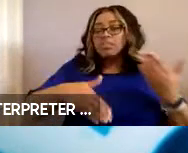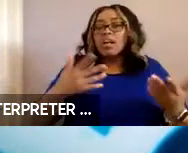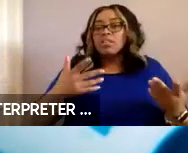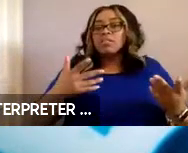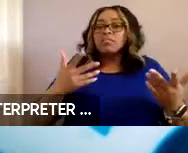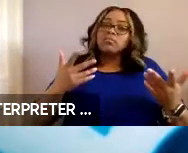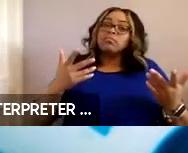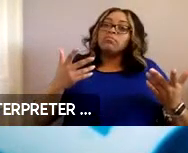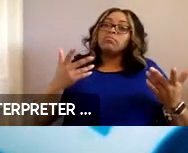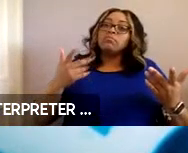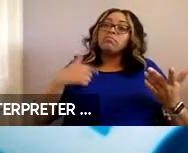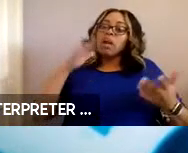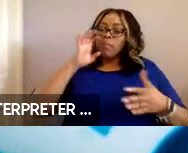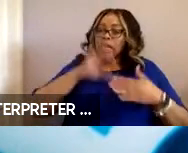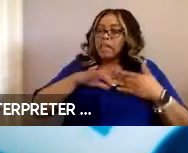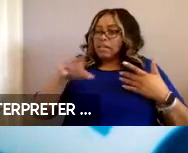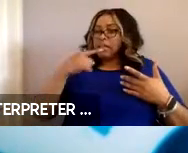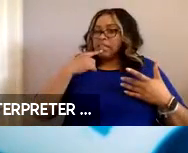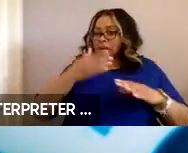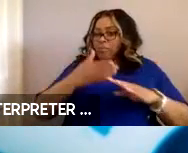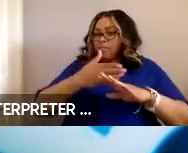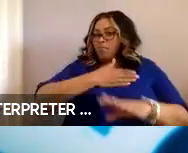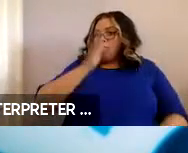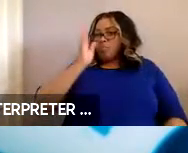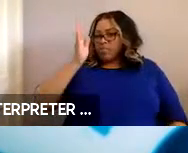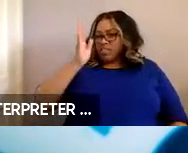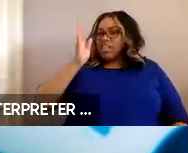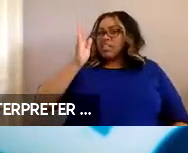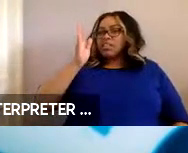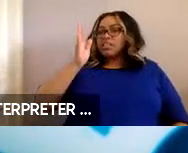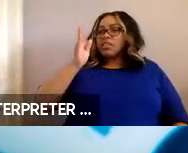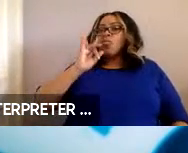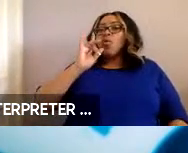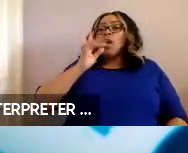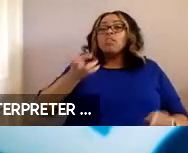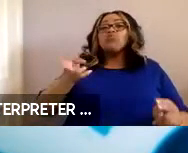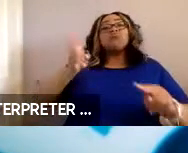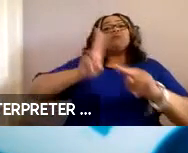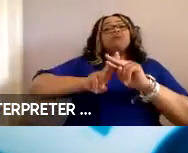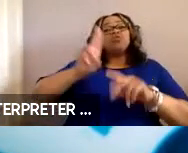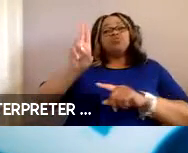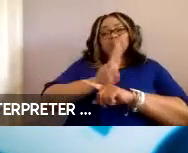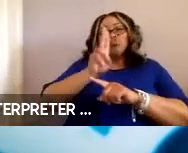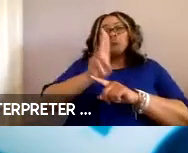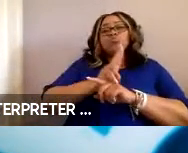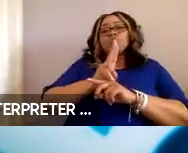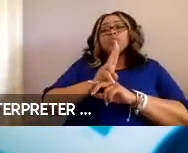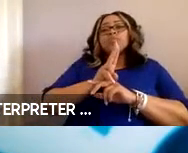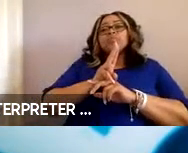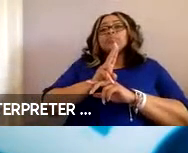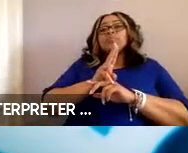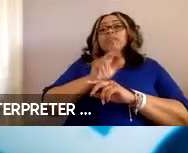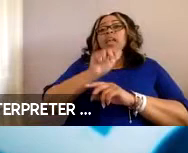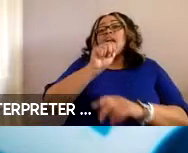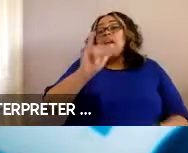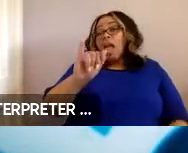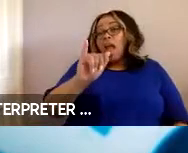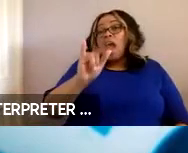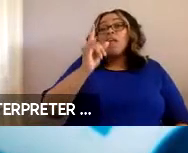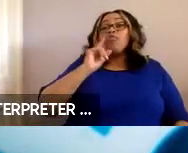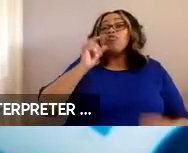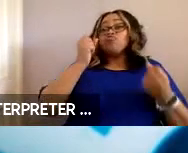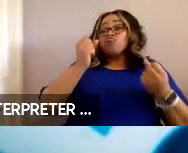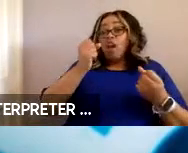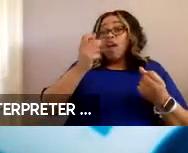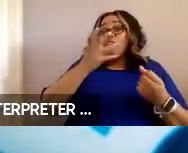as I believe was hinted to in the previous presentation, will increasingly use AI for driving